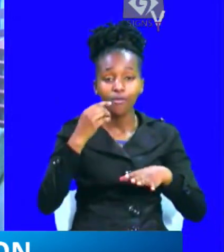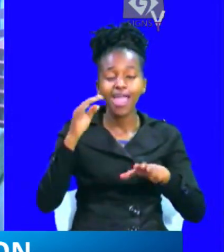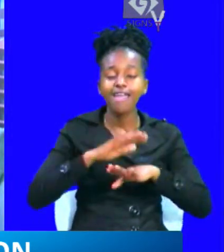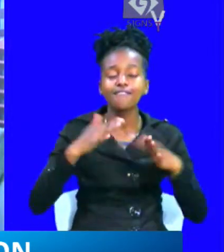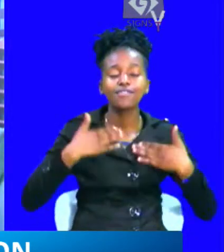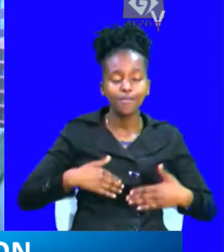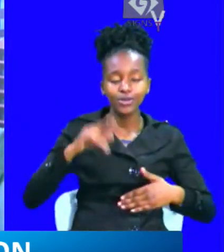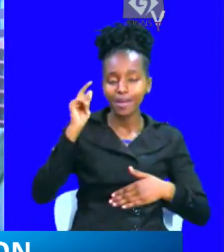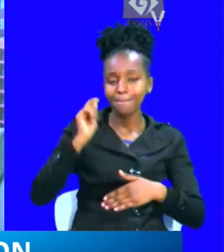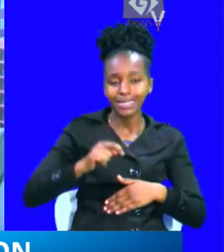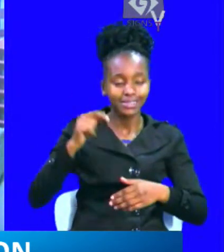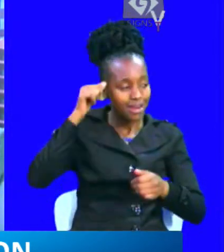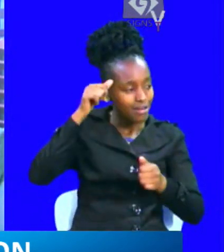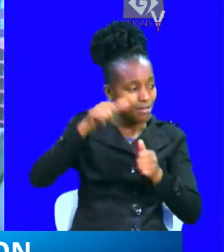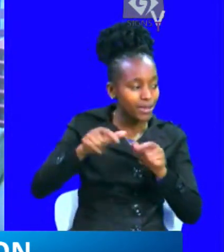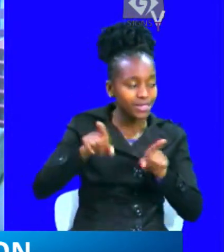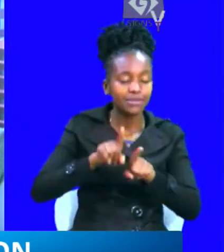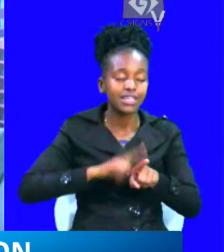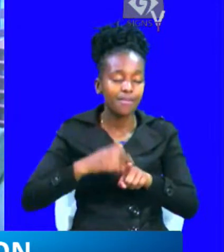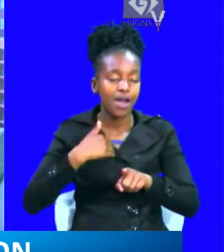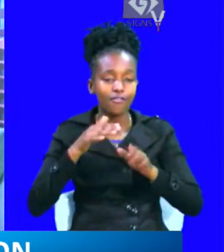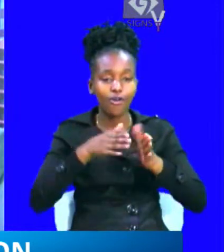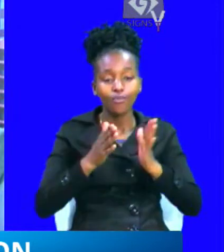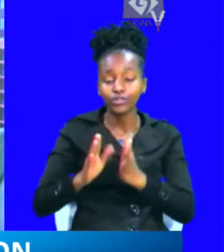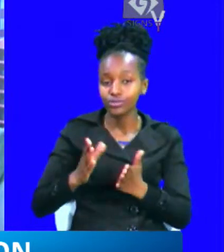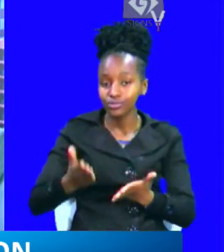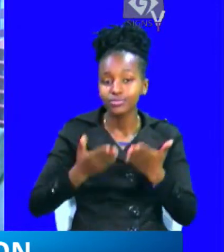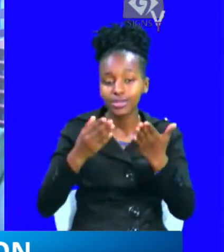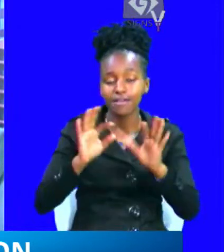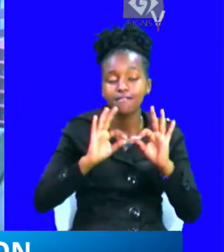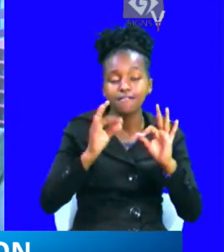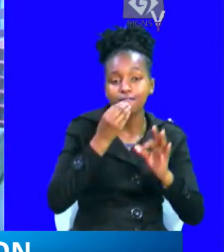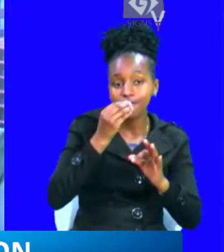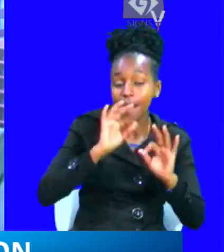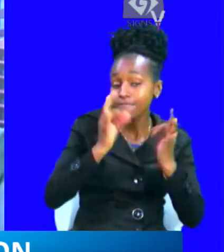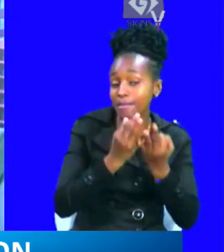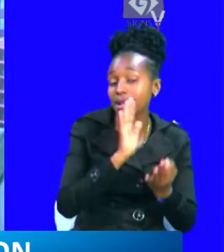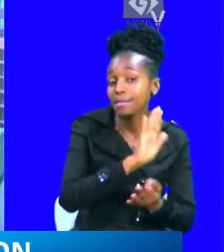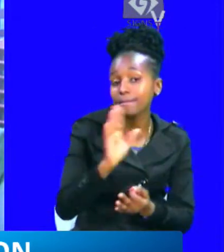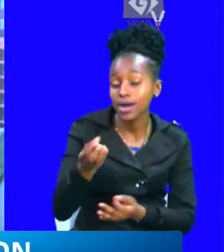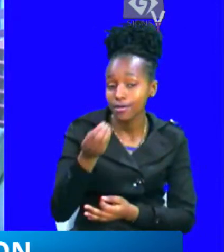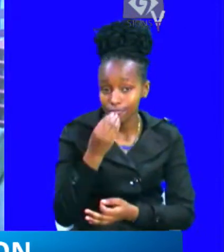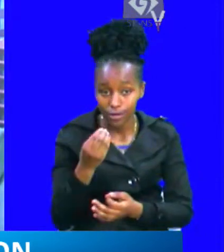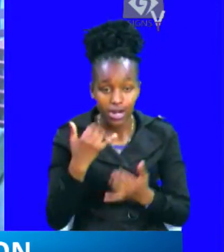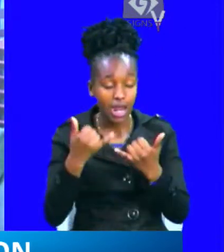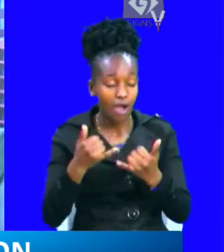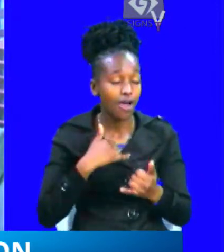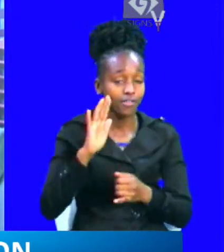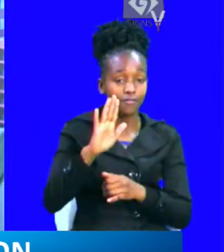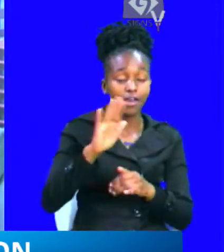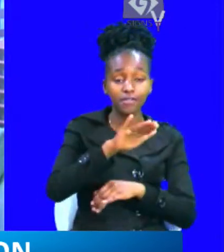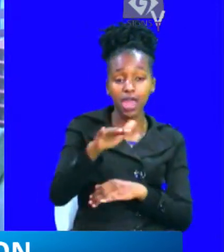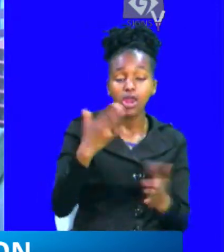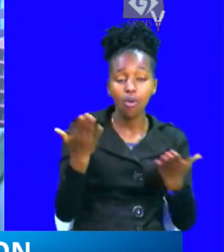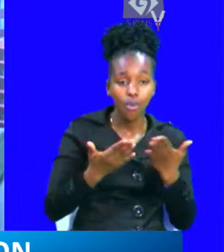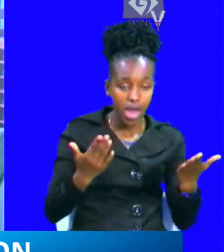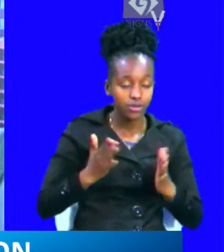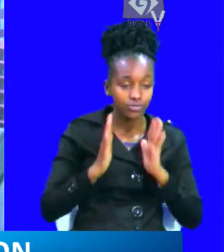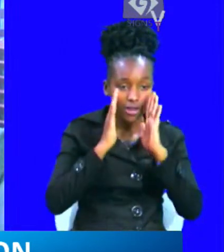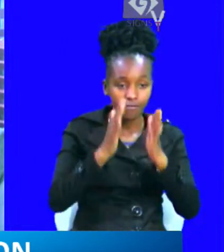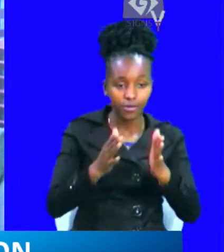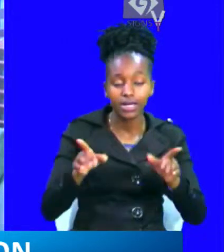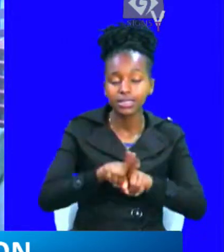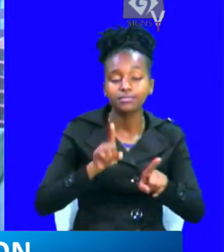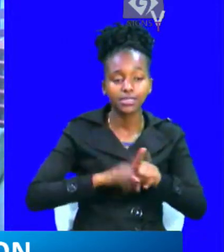their families. Yes, absolutely. So that's why we were like, okay, so these are the 5 areas where we will now project all